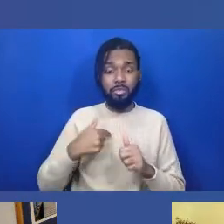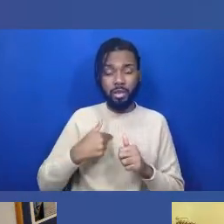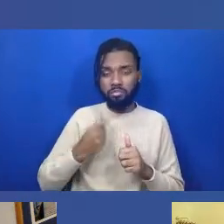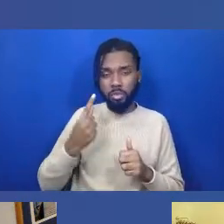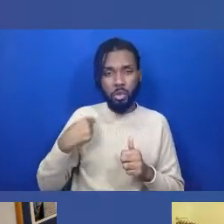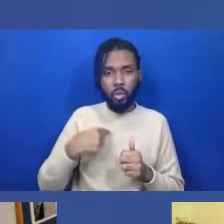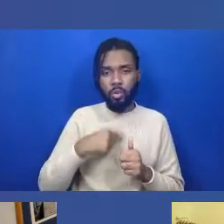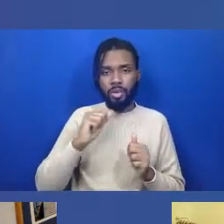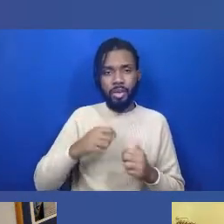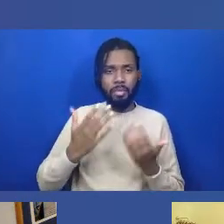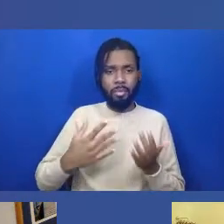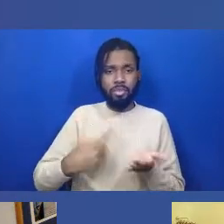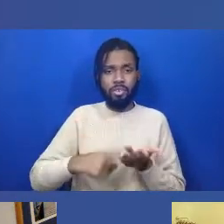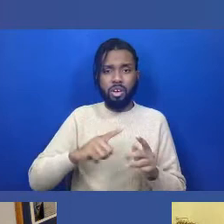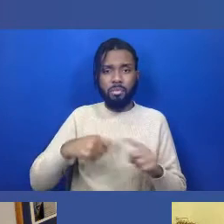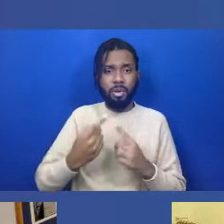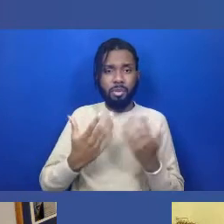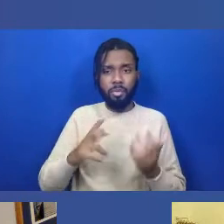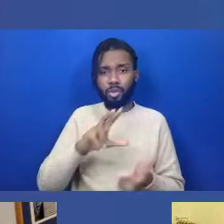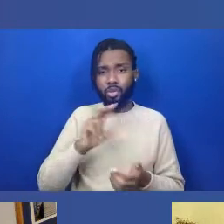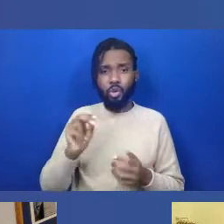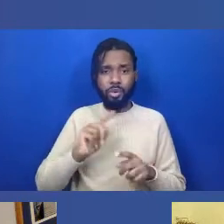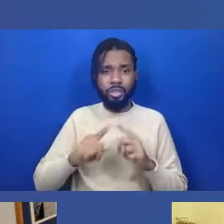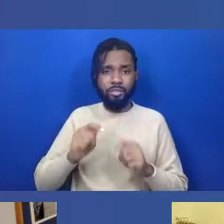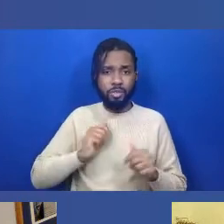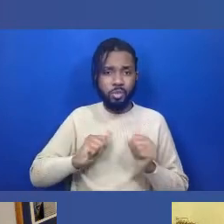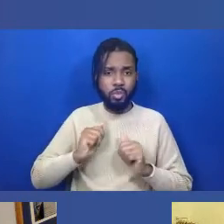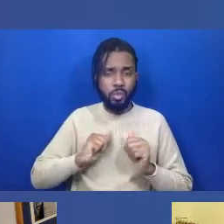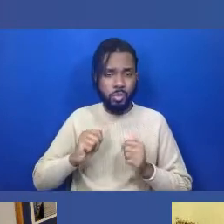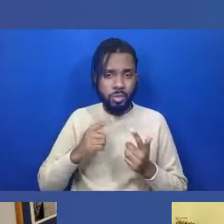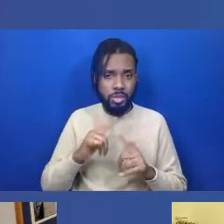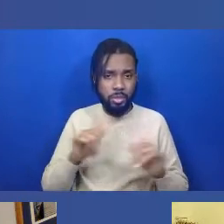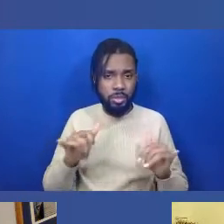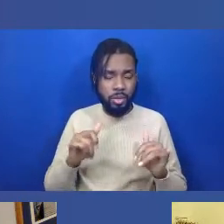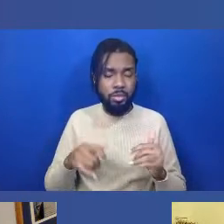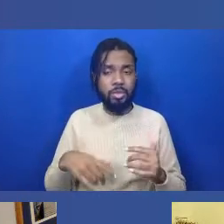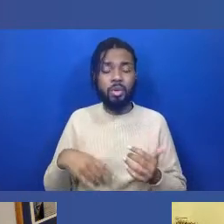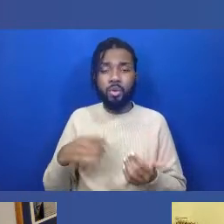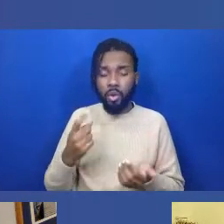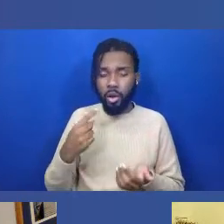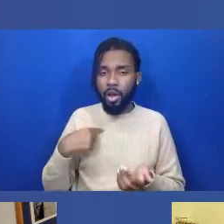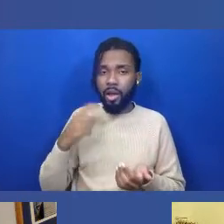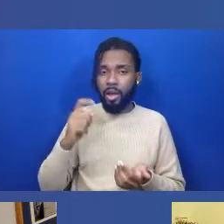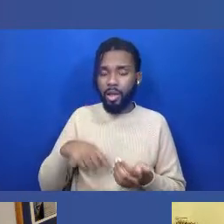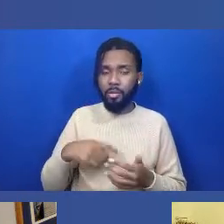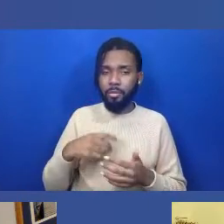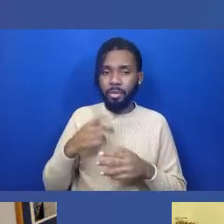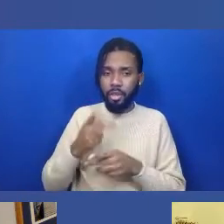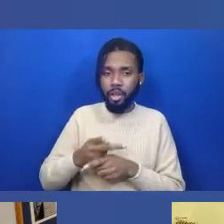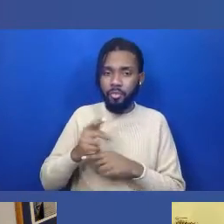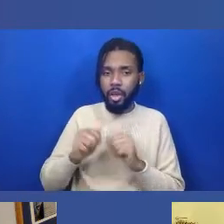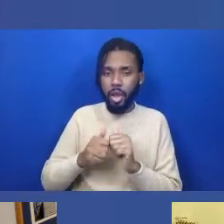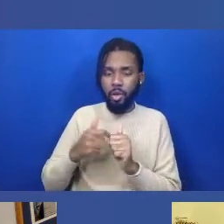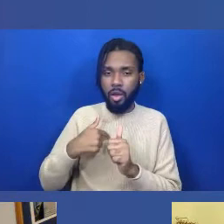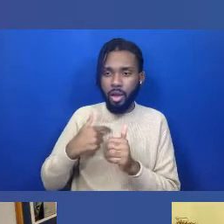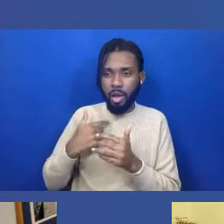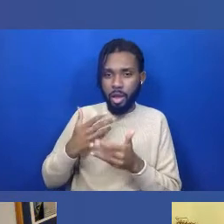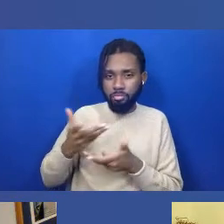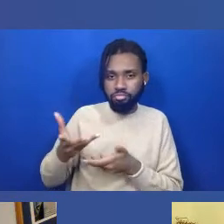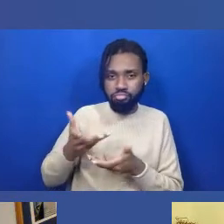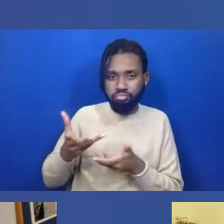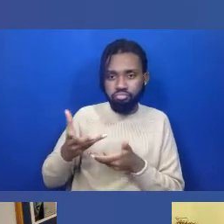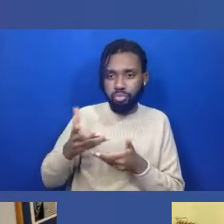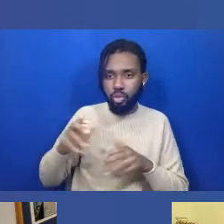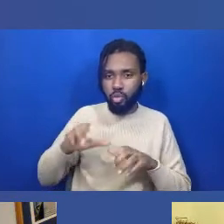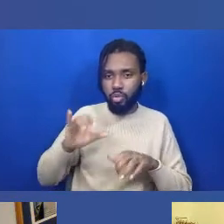about at any given time. So I have to be very careful about how I gauge that, and not waste anybody's